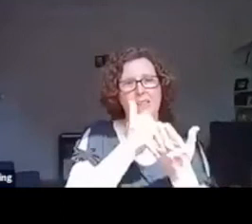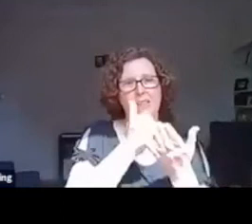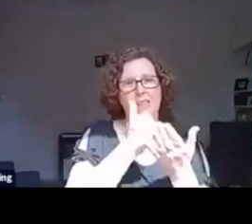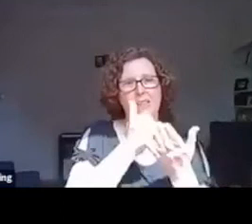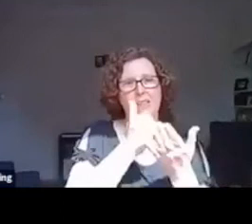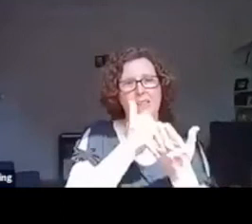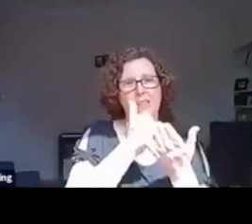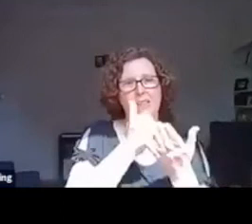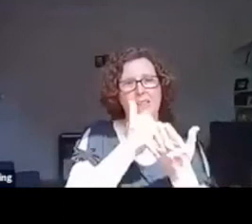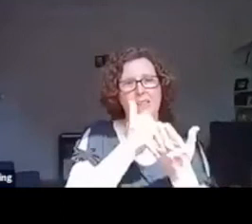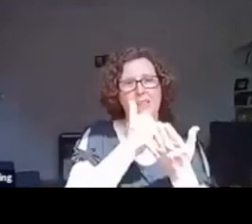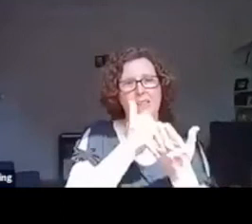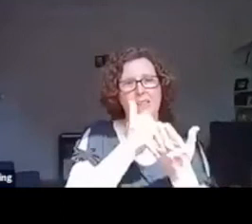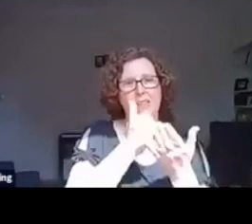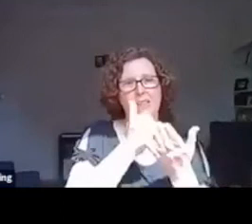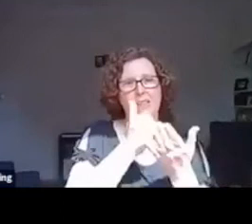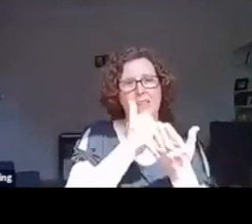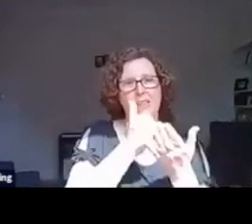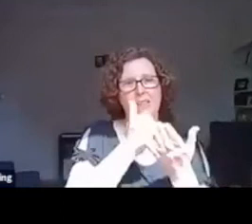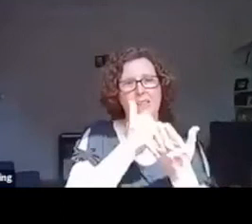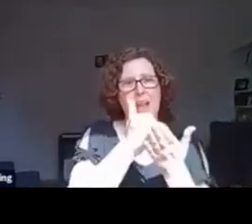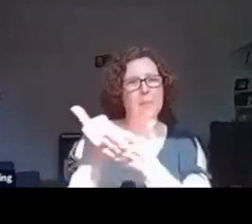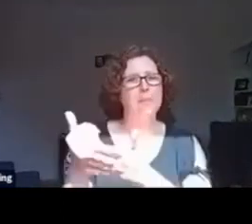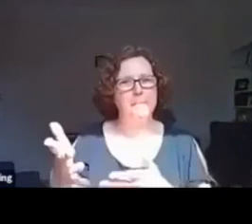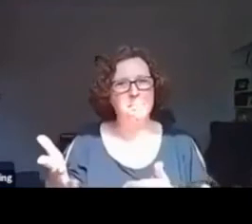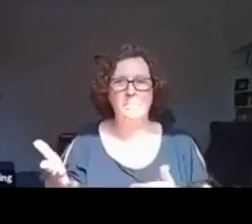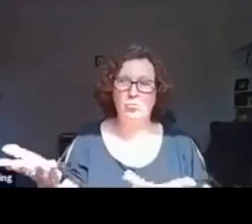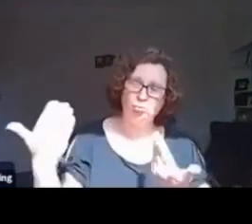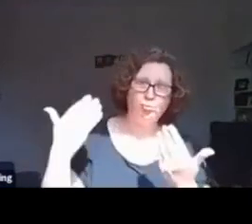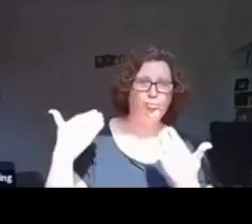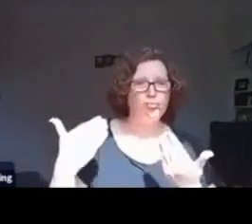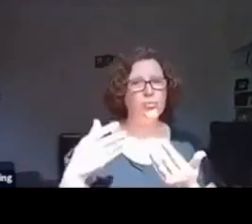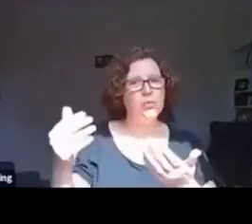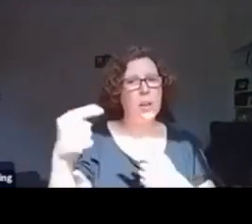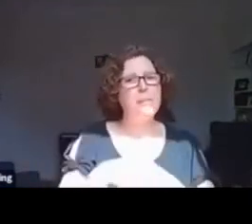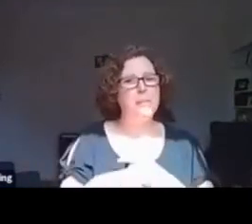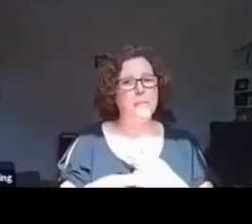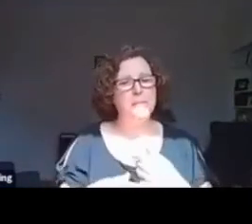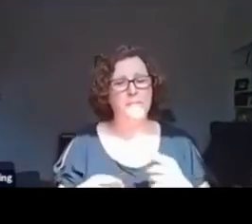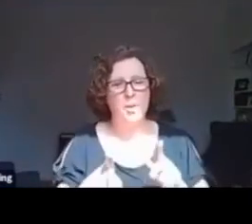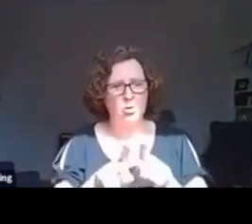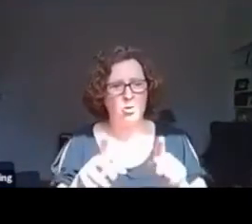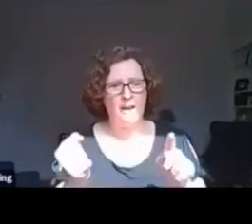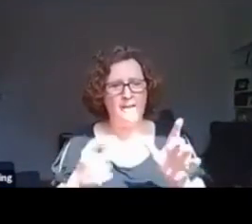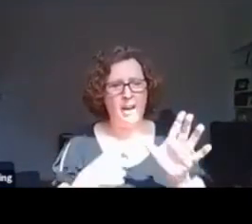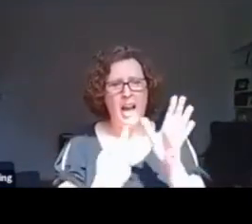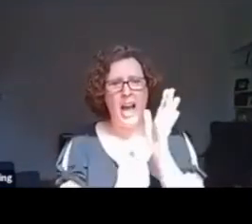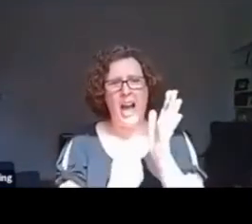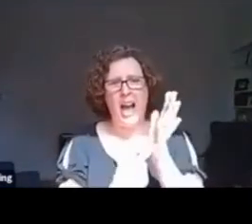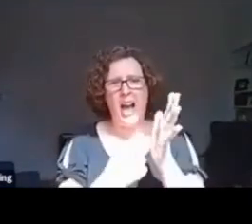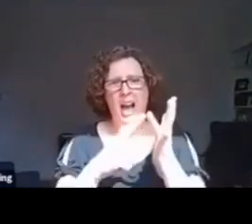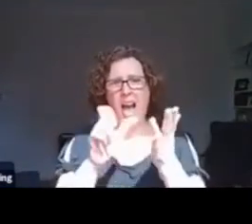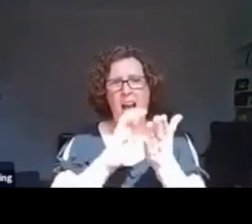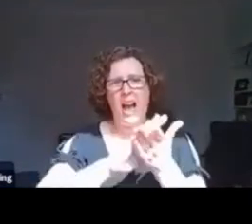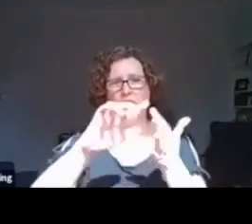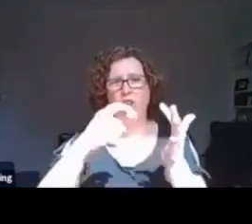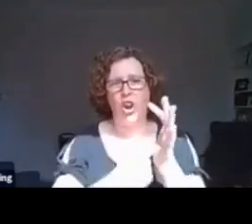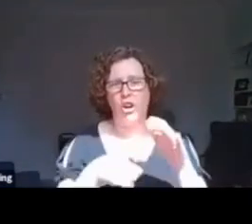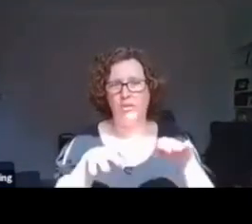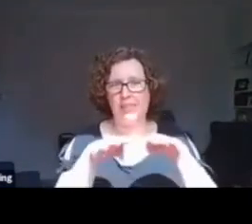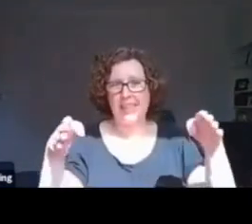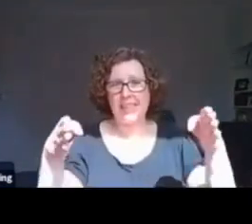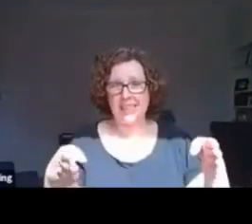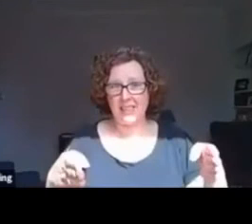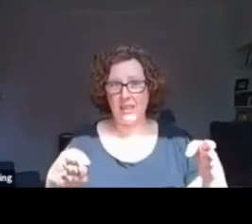a common capacity shared by everyone. Yeah, so we've got our Arica desk. So that's a place sort of